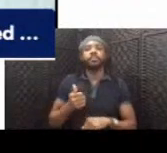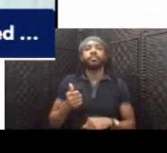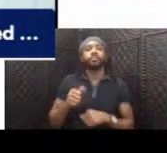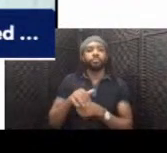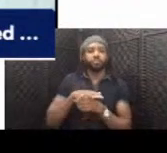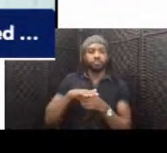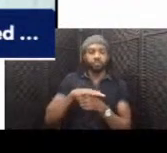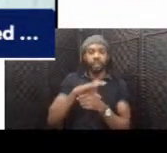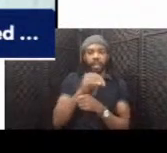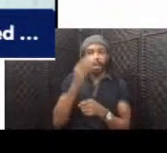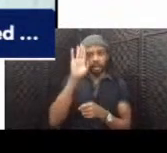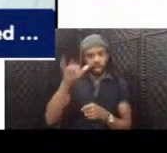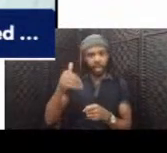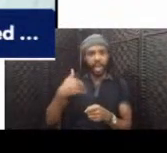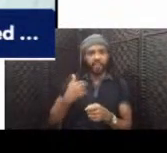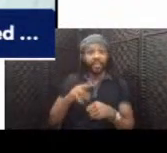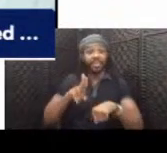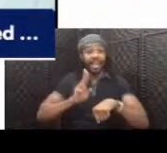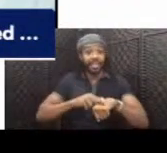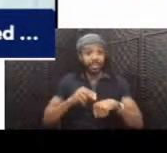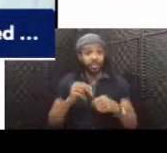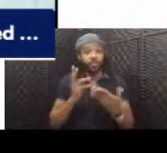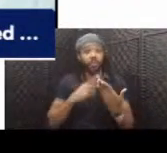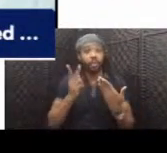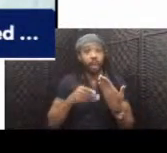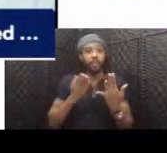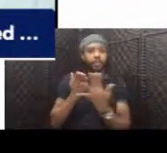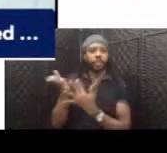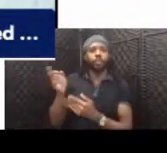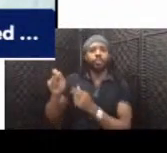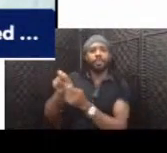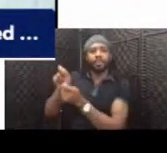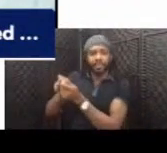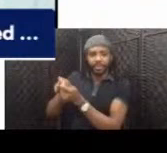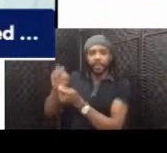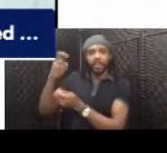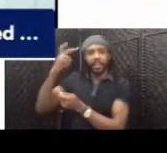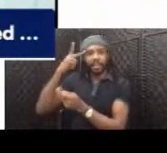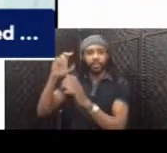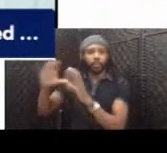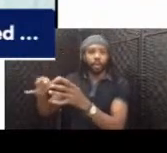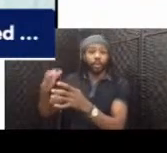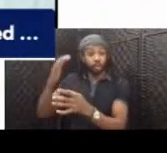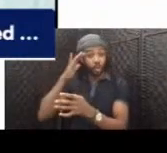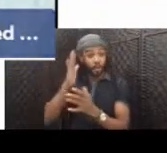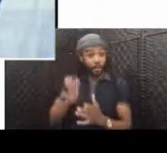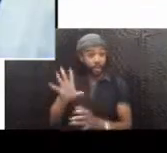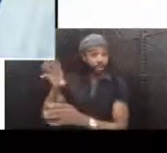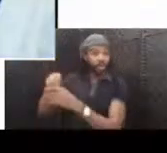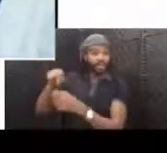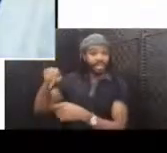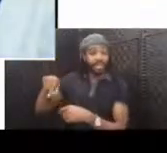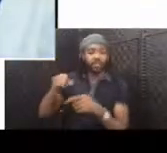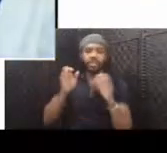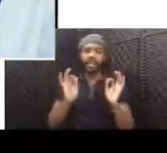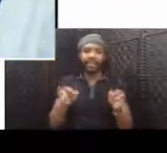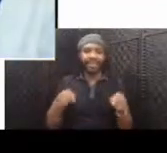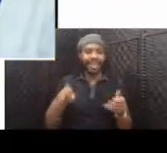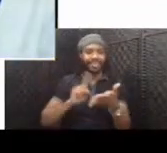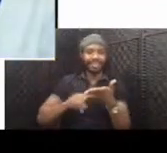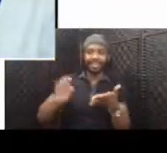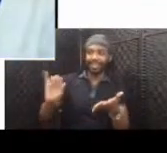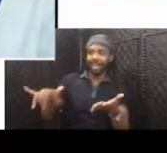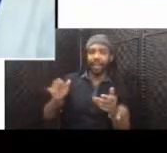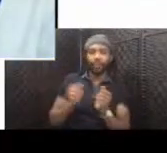national programs that are through certain political parties. So, if a person is of a certain party, they can certainly look that up from the National